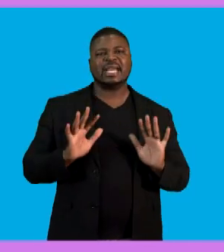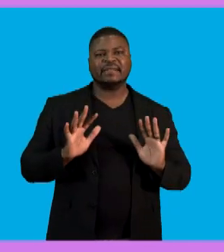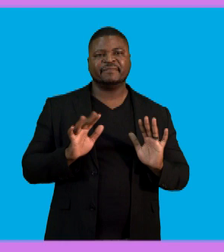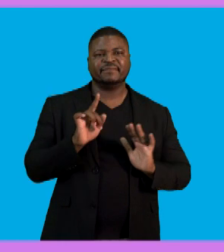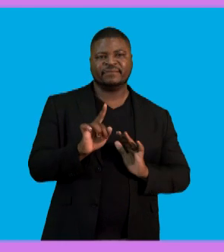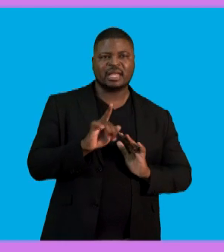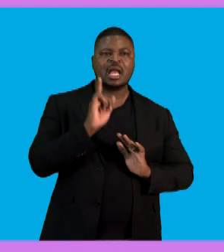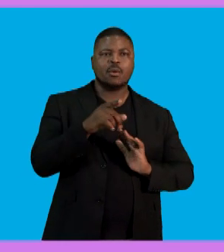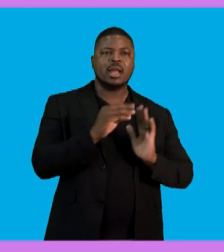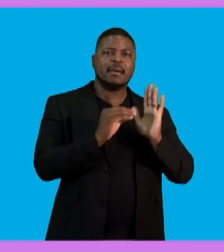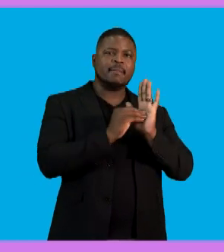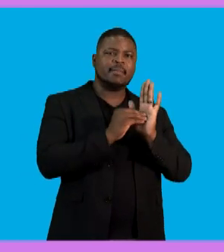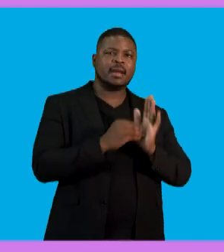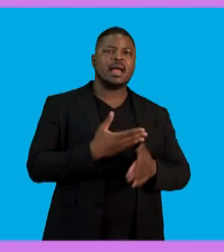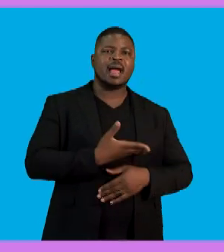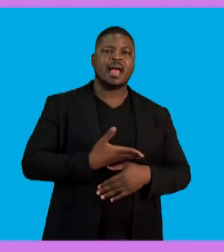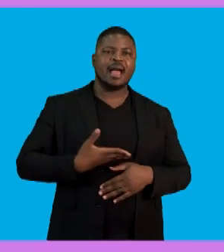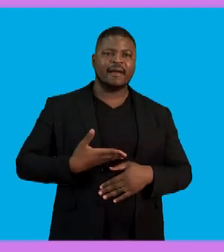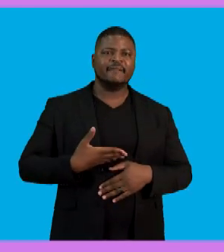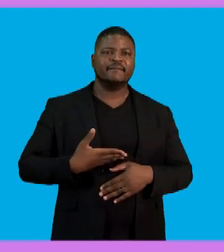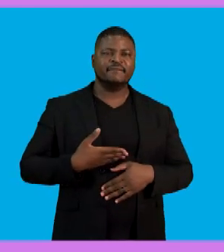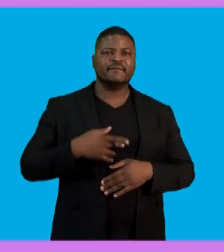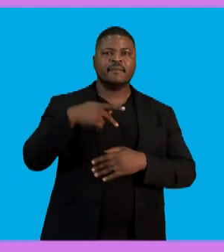So it means you will write it as half